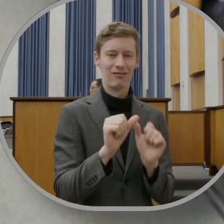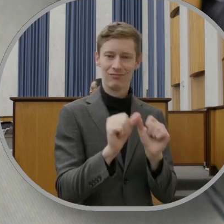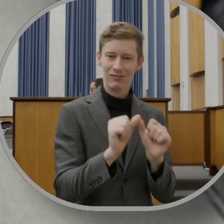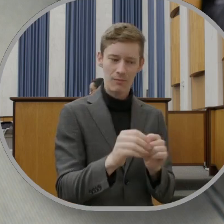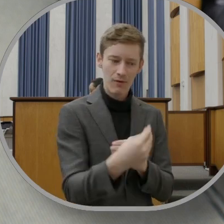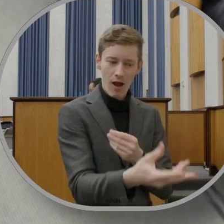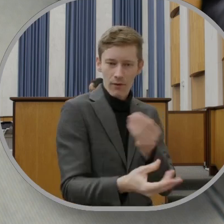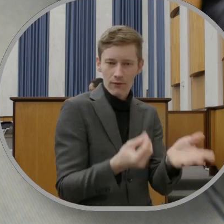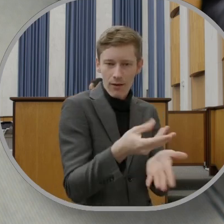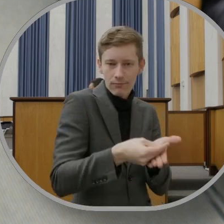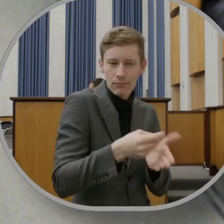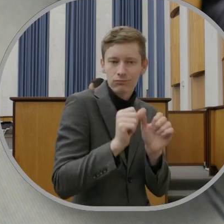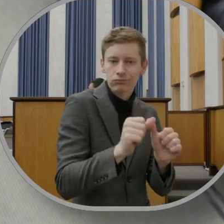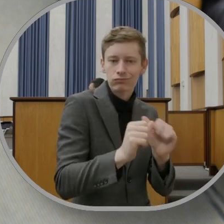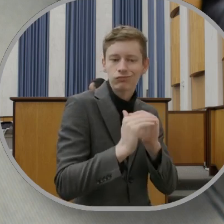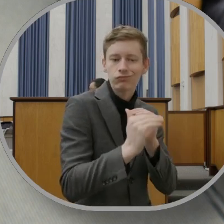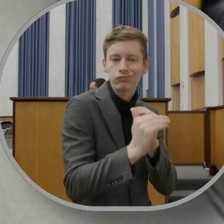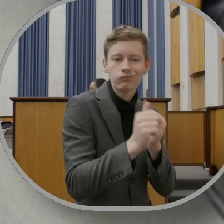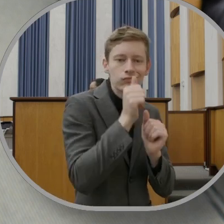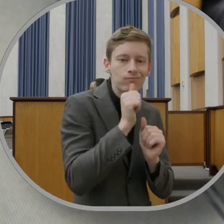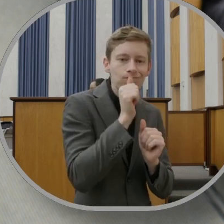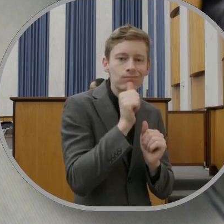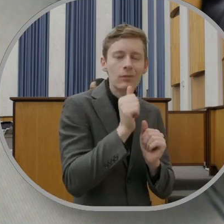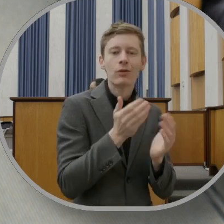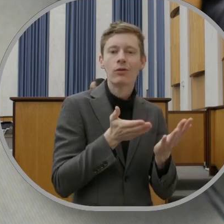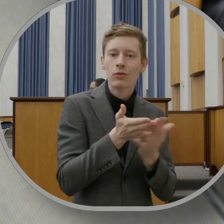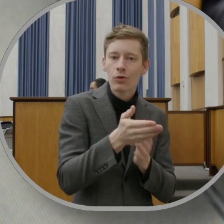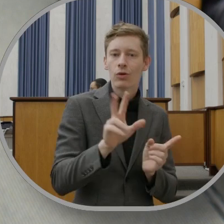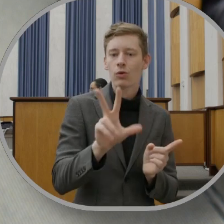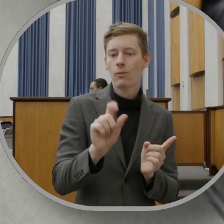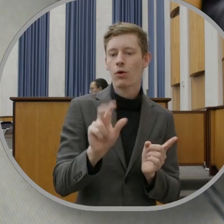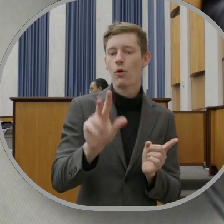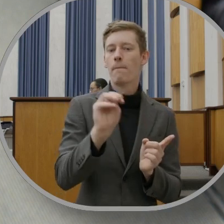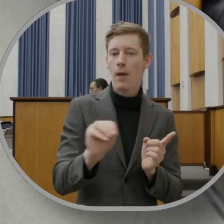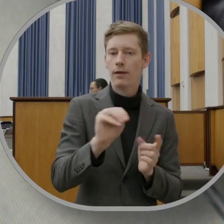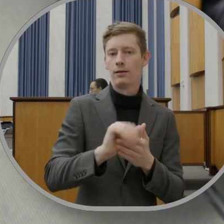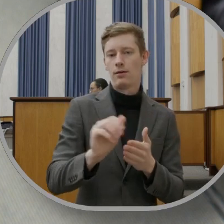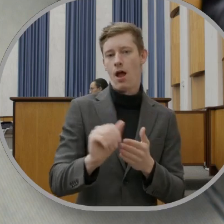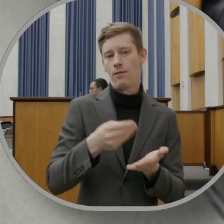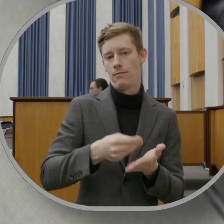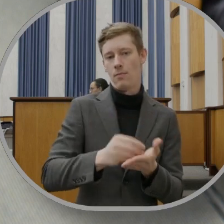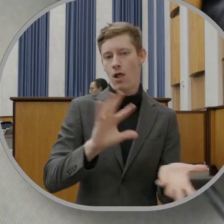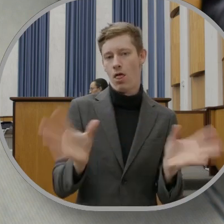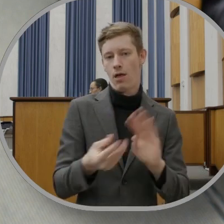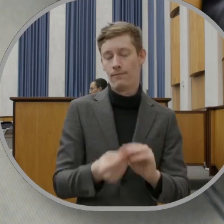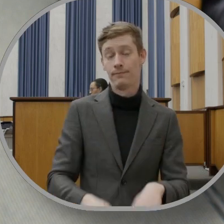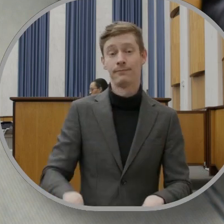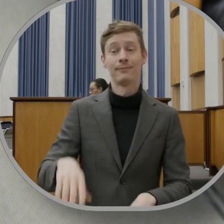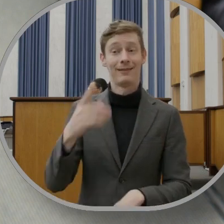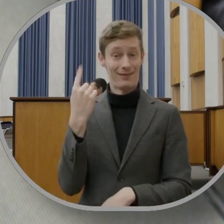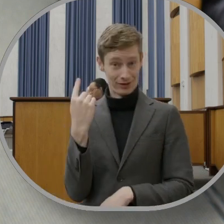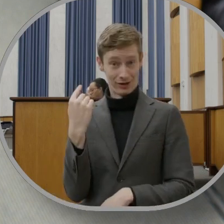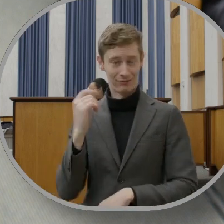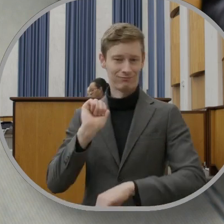using $3.3 million in dedicated funds. And last year, we created the Pathways Program, which will